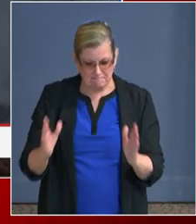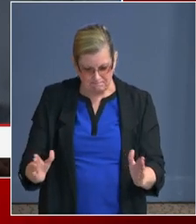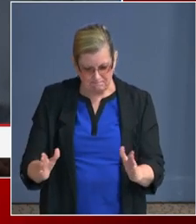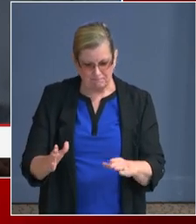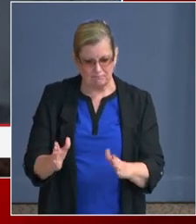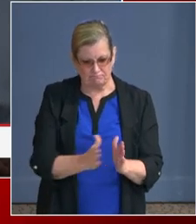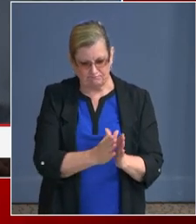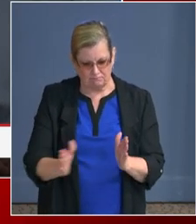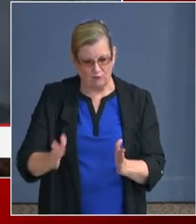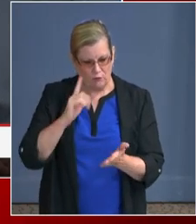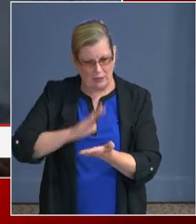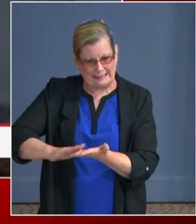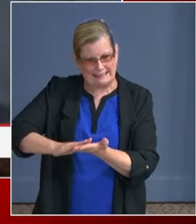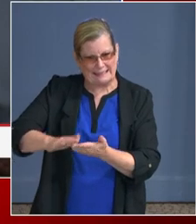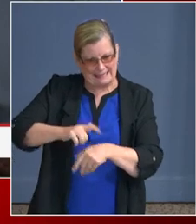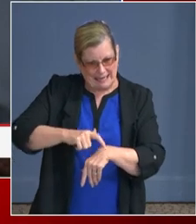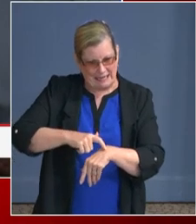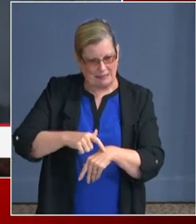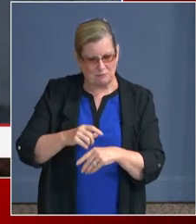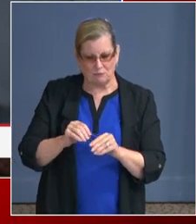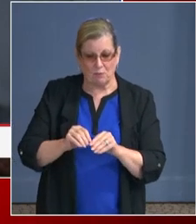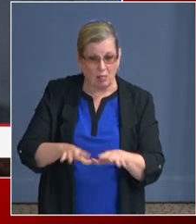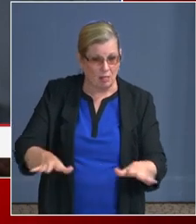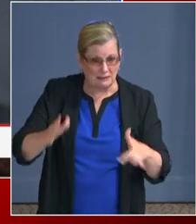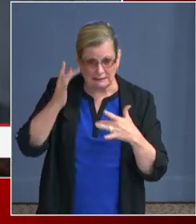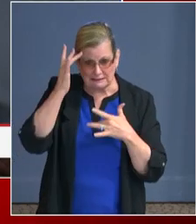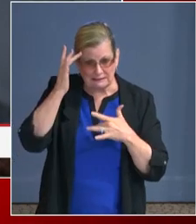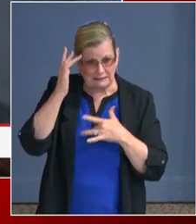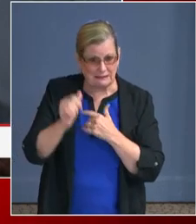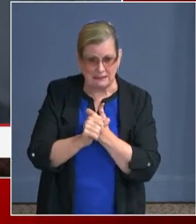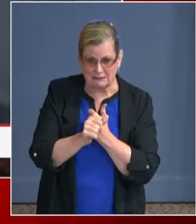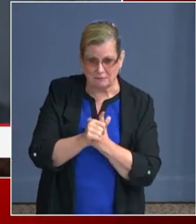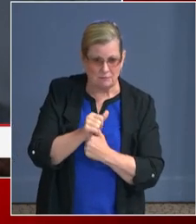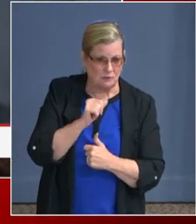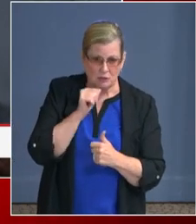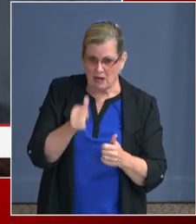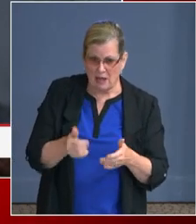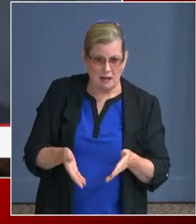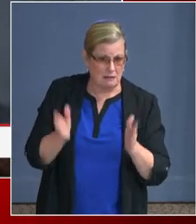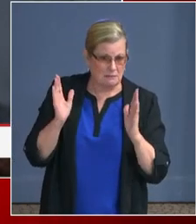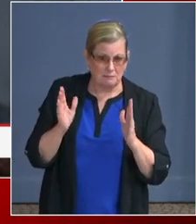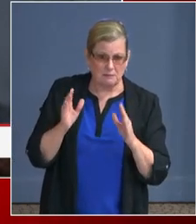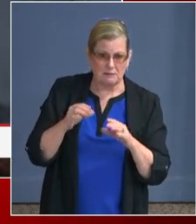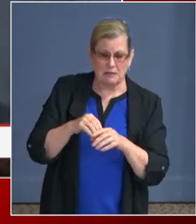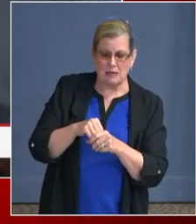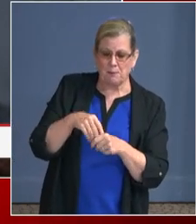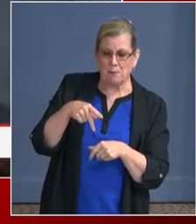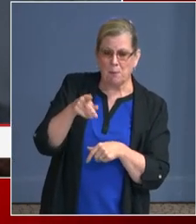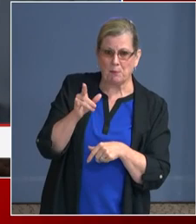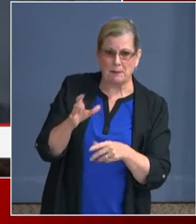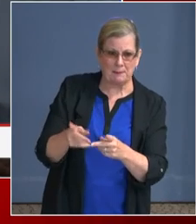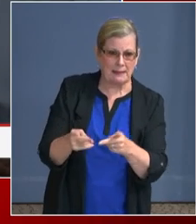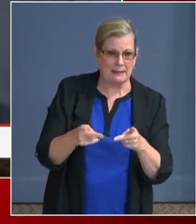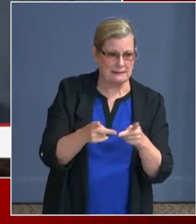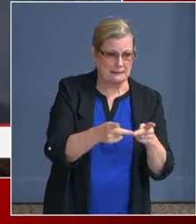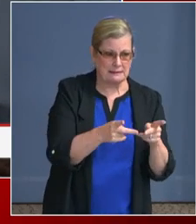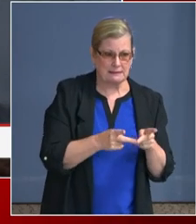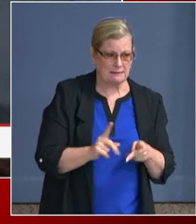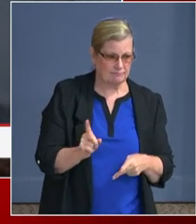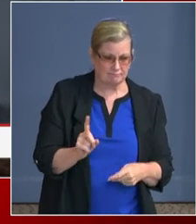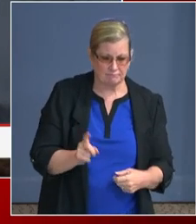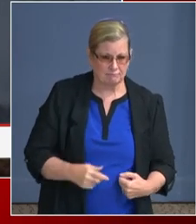to be moved out that's dangerous or not allowed on the public space will be cleaned out.